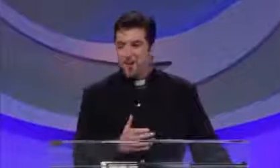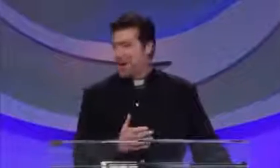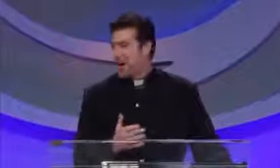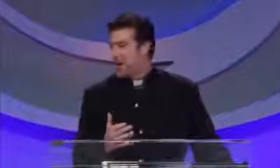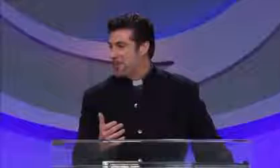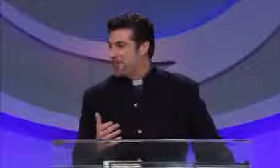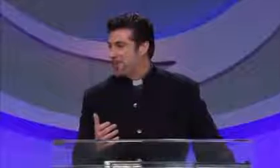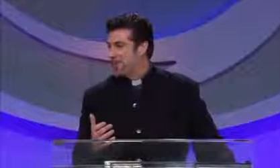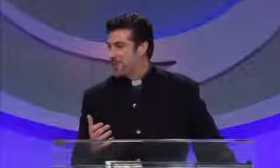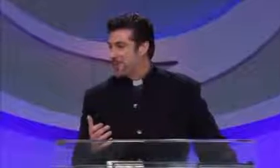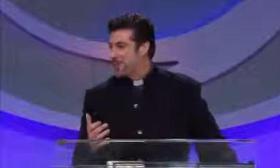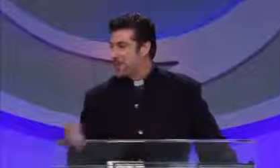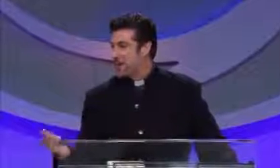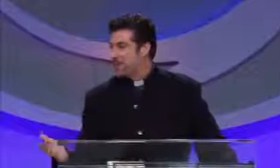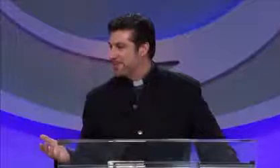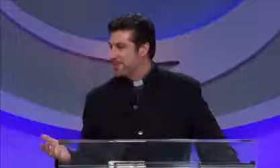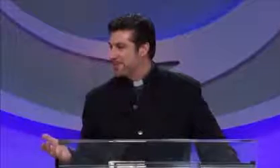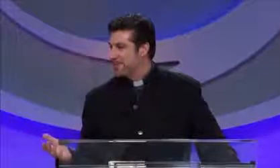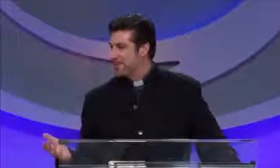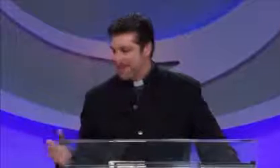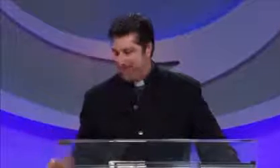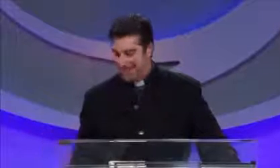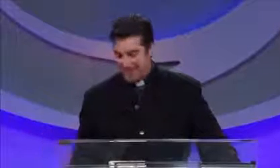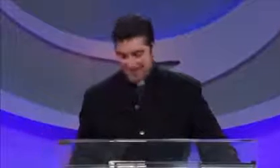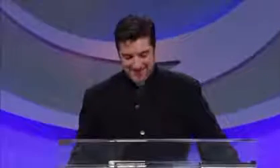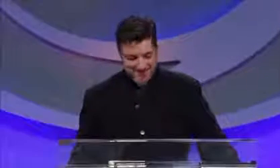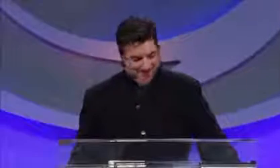up getting a phone call at home from the Pope.